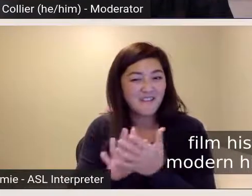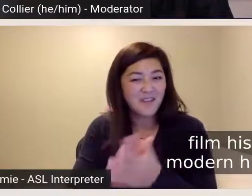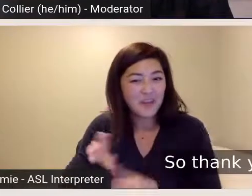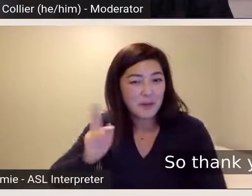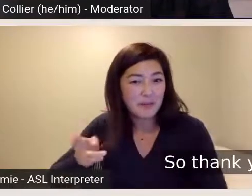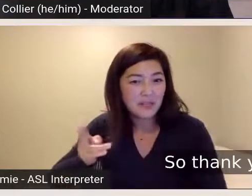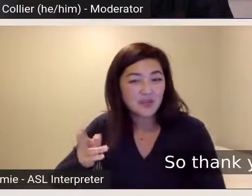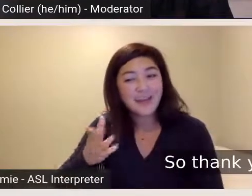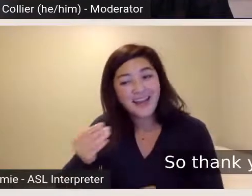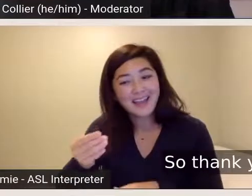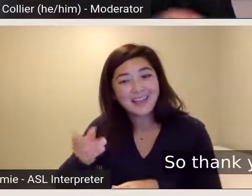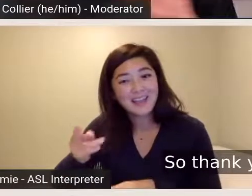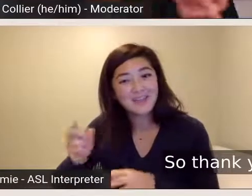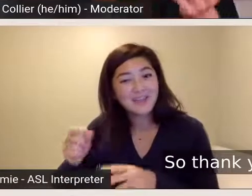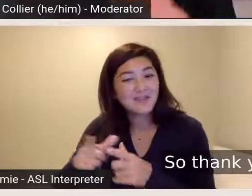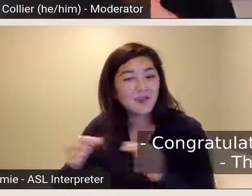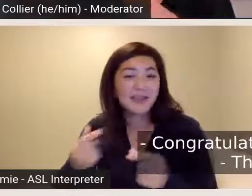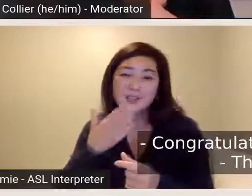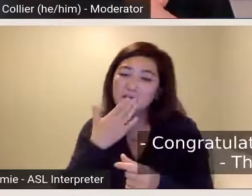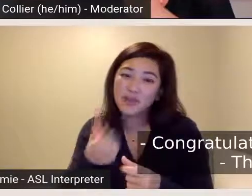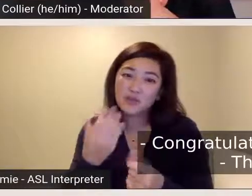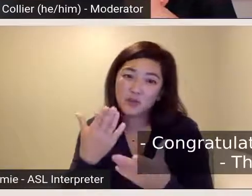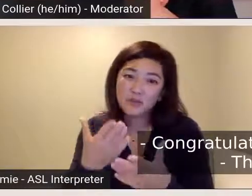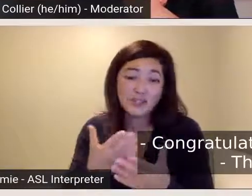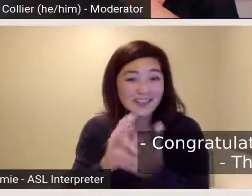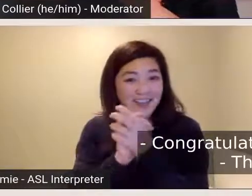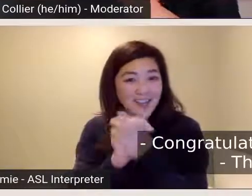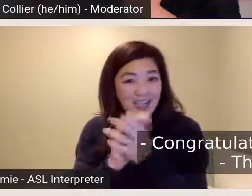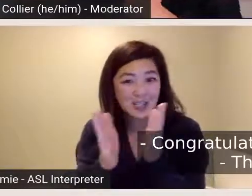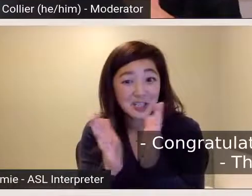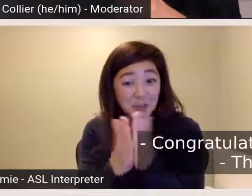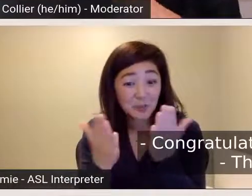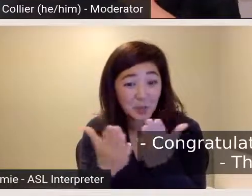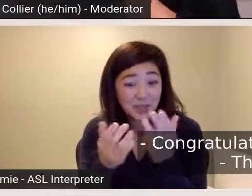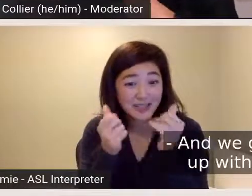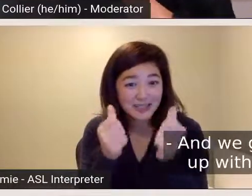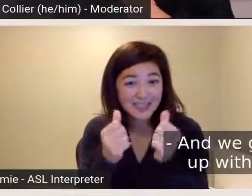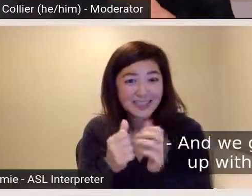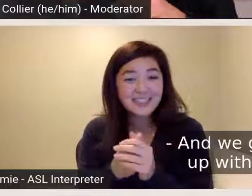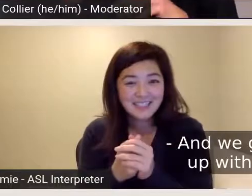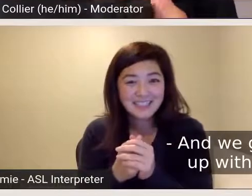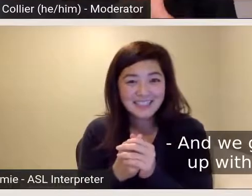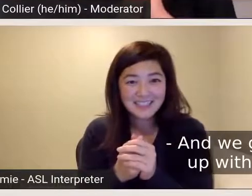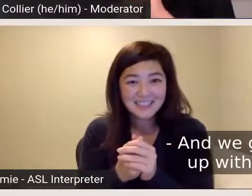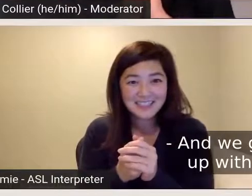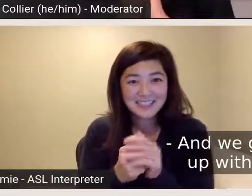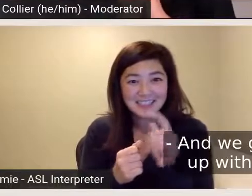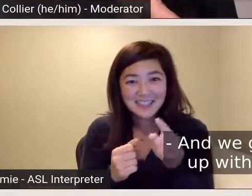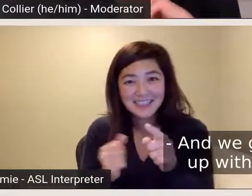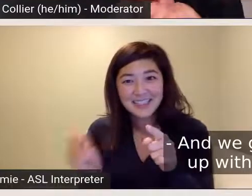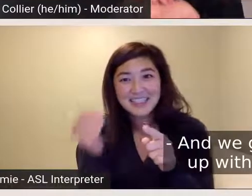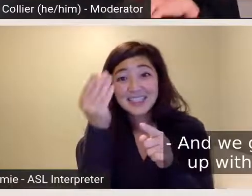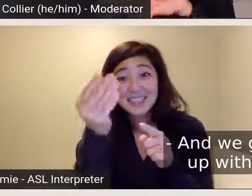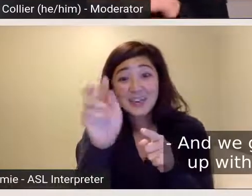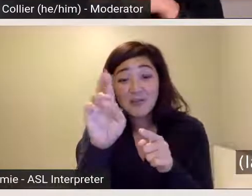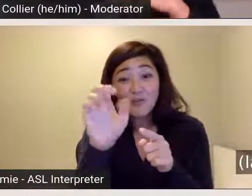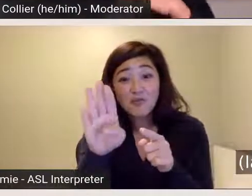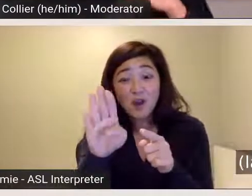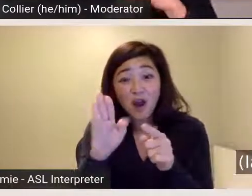of Japan. So thank you very much. Congratulations on the book, and we gotta hook Rob up with a copy too.